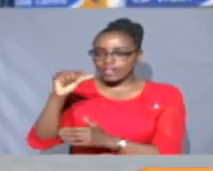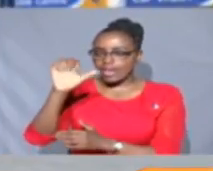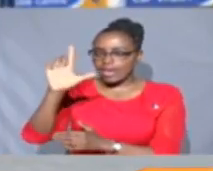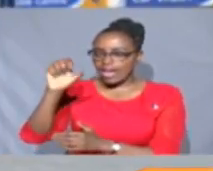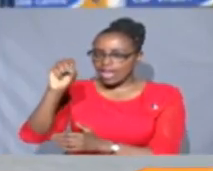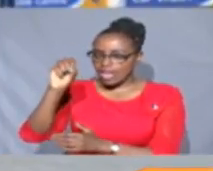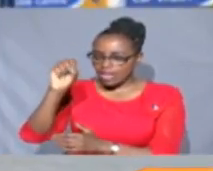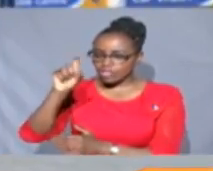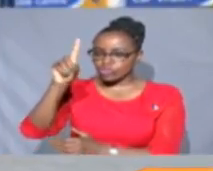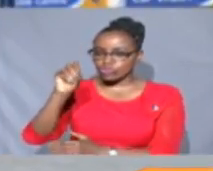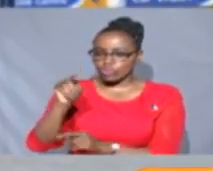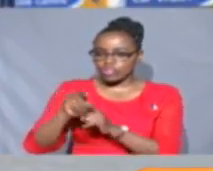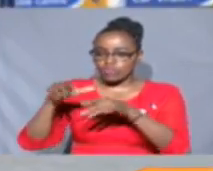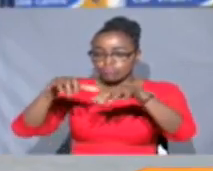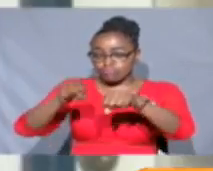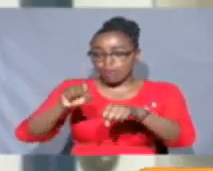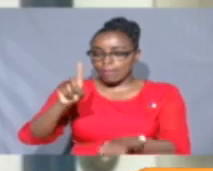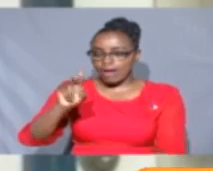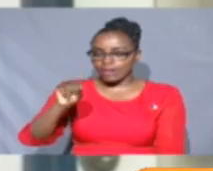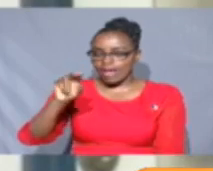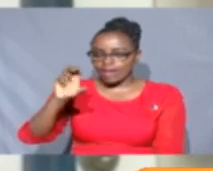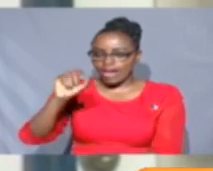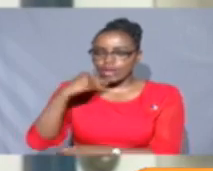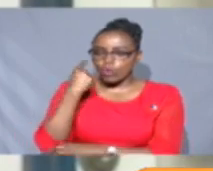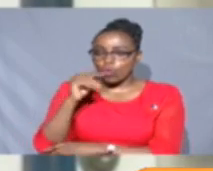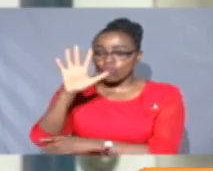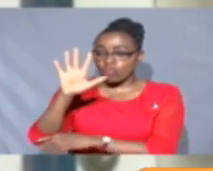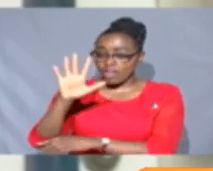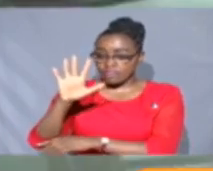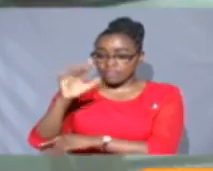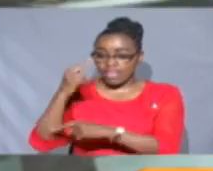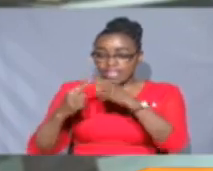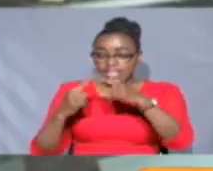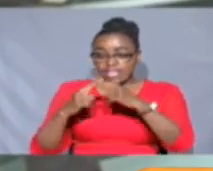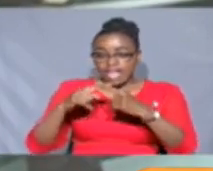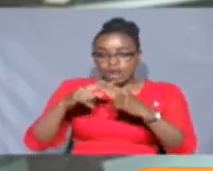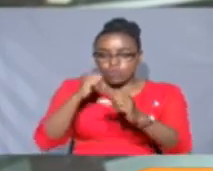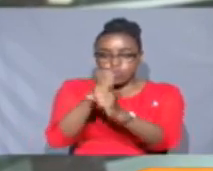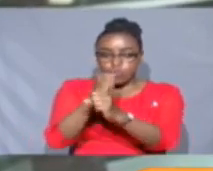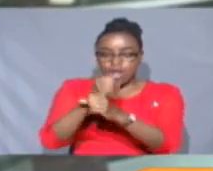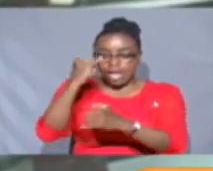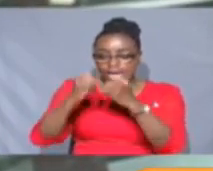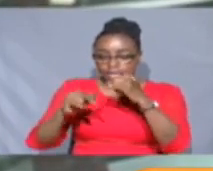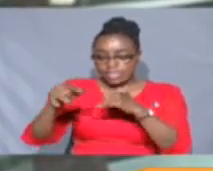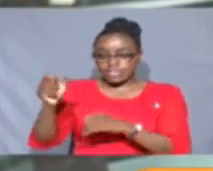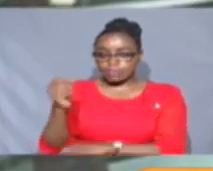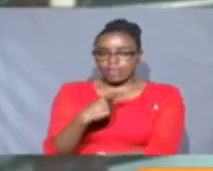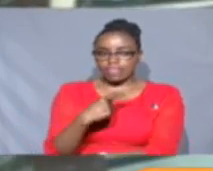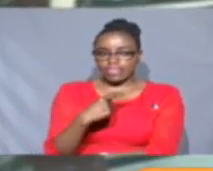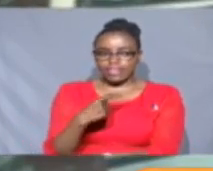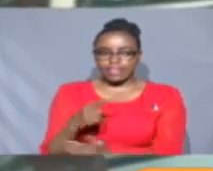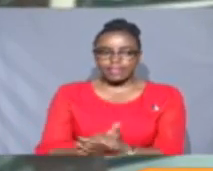GlaxoSmithKline. She'll replace Duncan Murashiki, whose five-year tenure lapses at the end of the month.